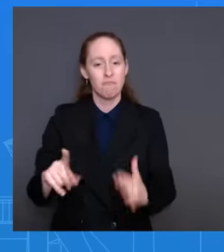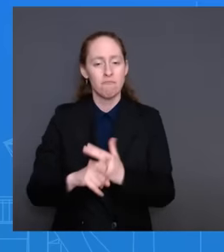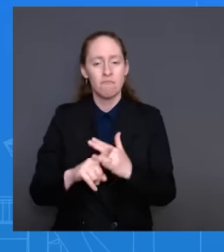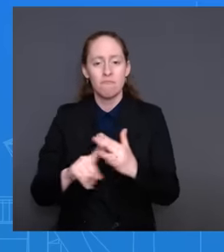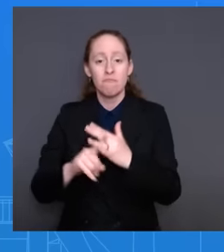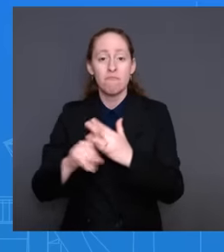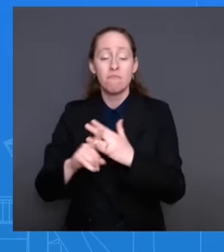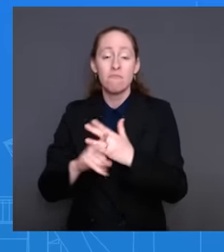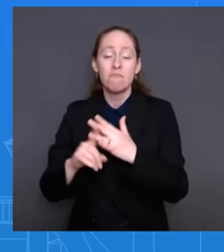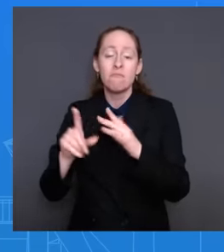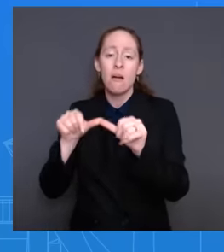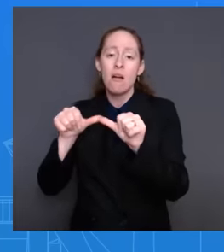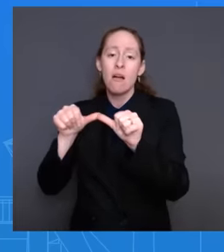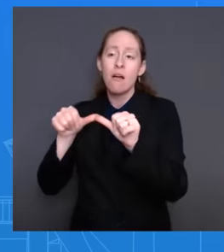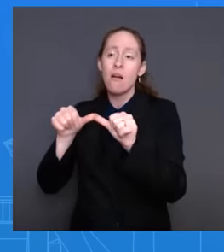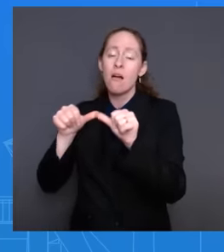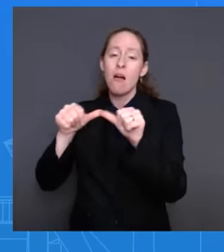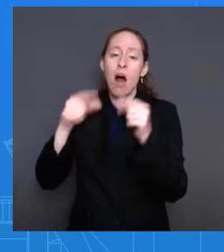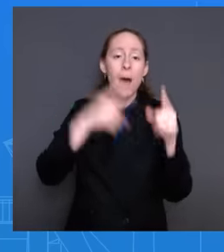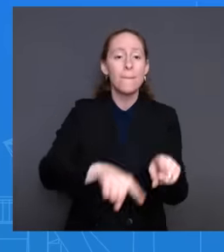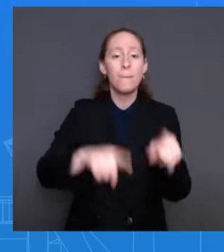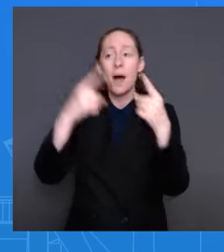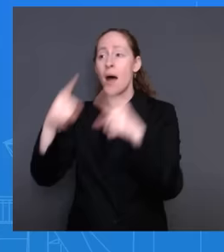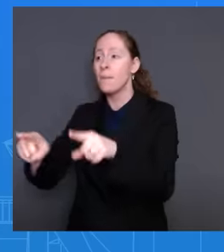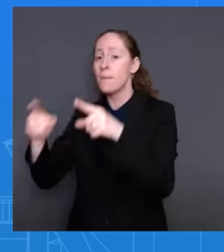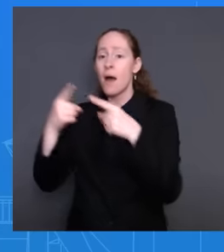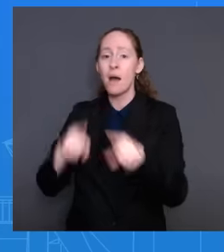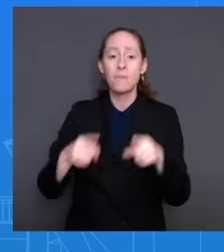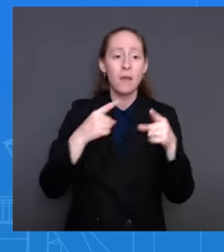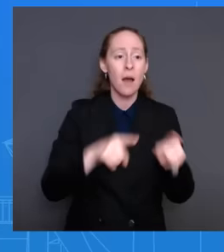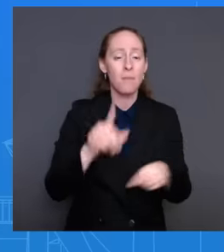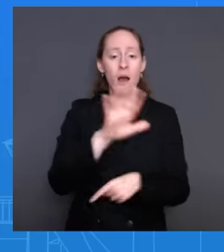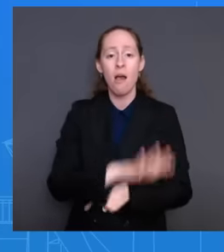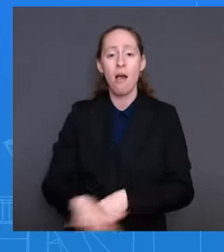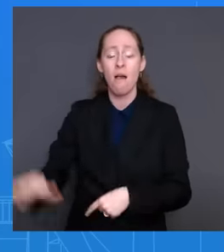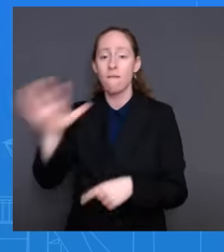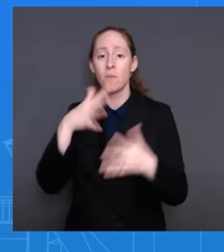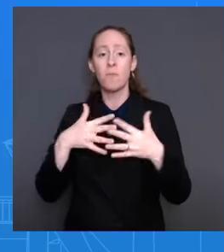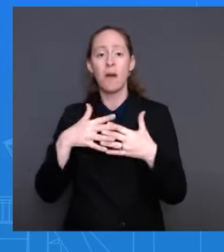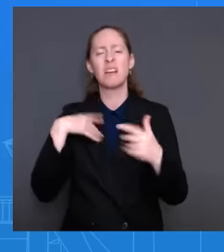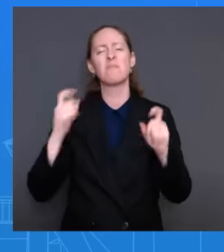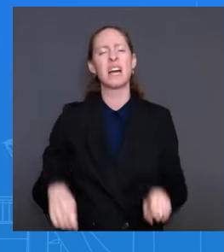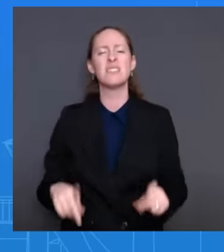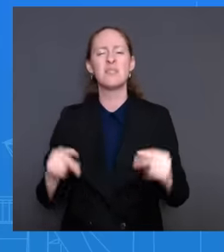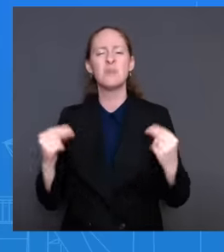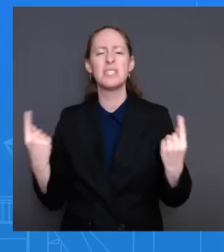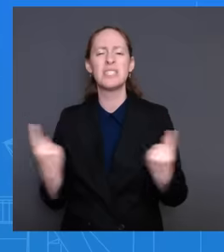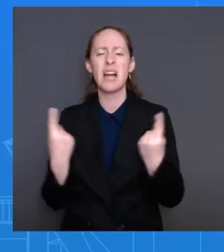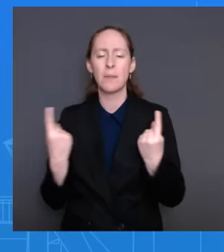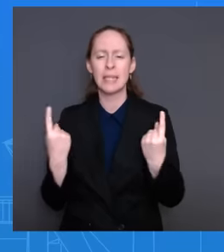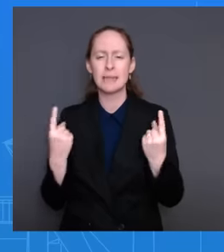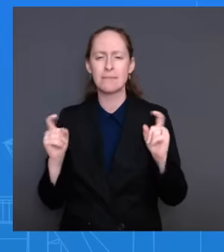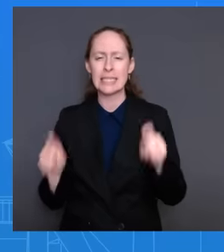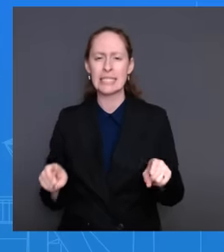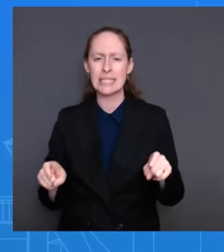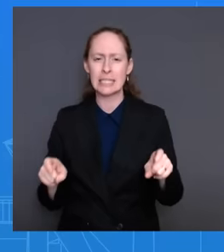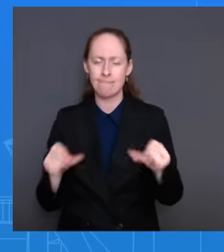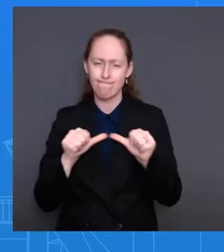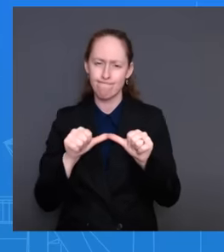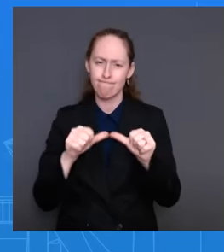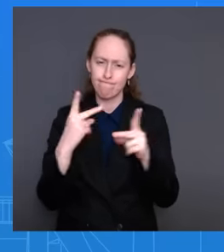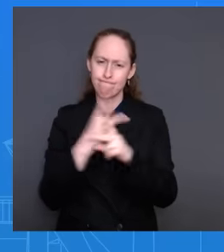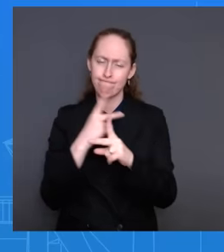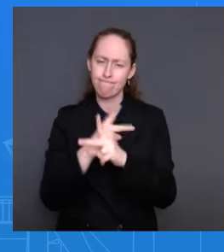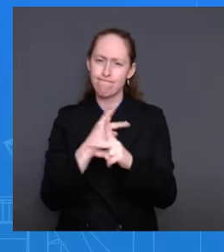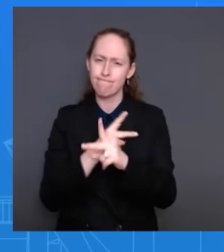across the country, and we have to do something, and we have to continue to make efforts to act, to protect our kids,